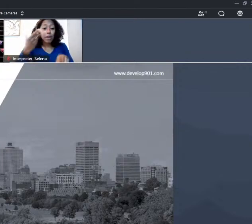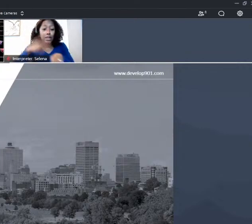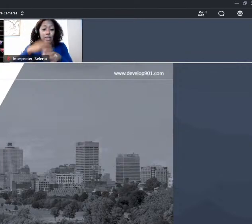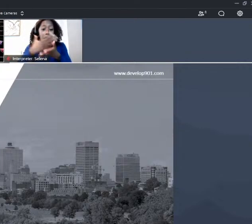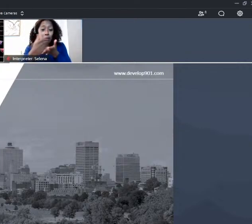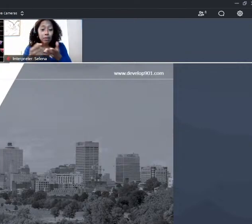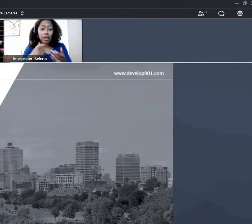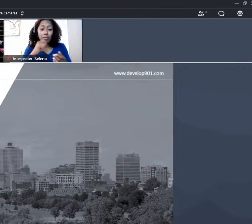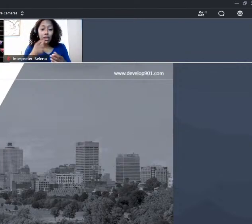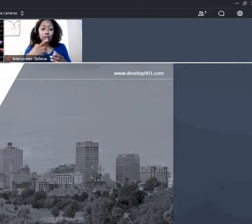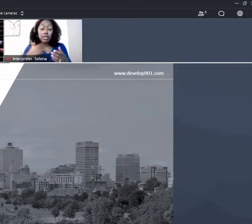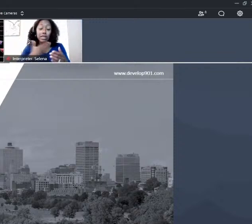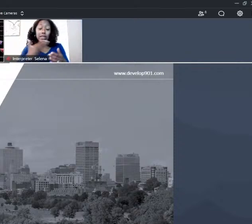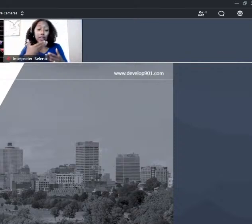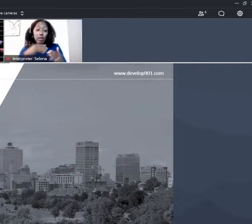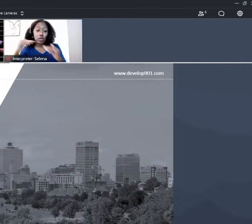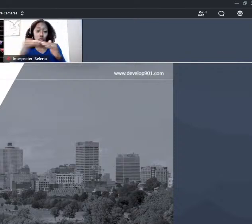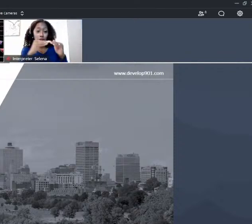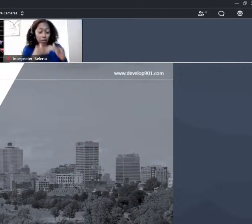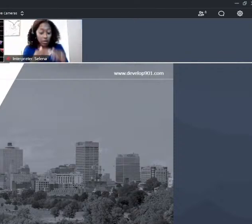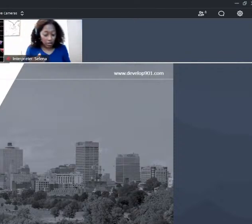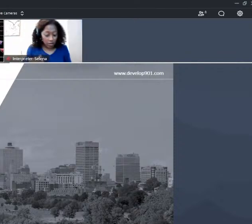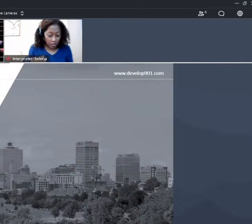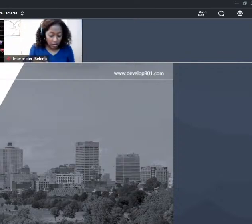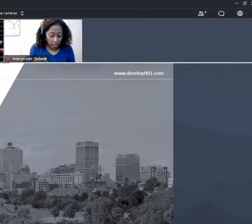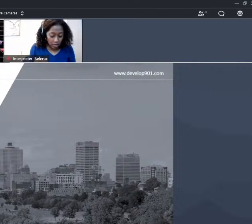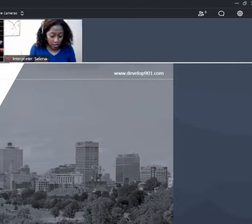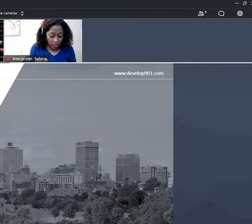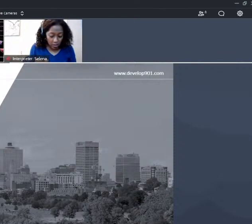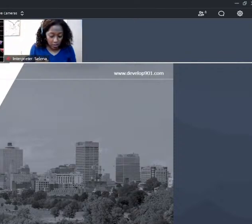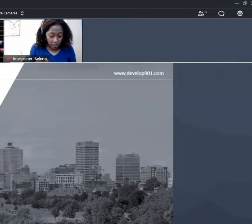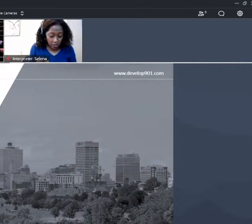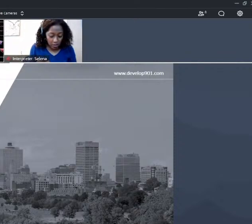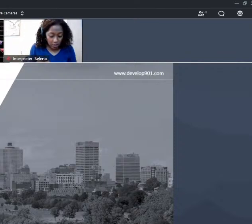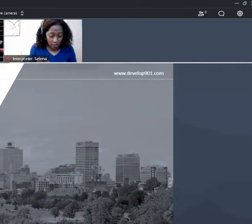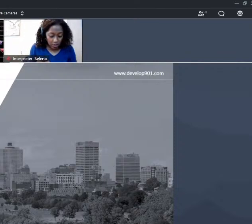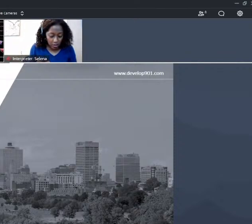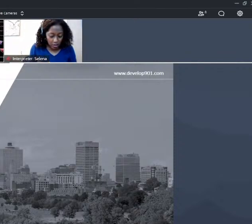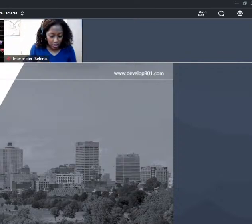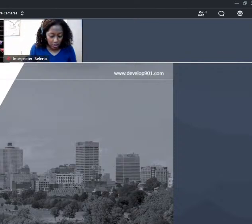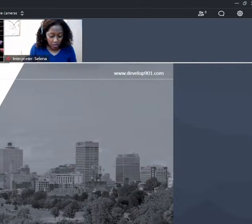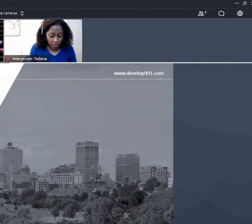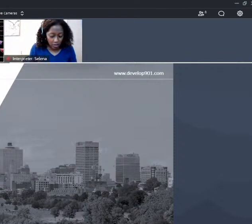fair. Okay, Austin Rowe, followed by Ms. Rosenthal.